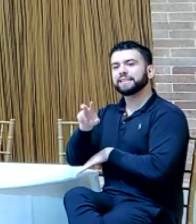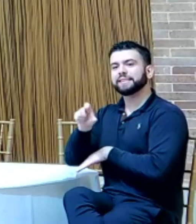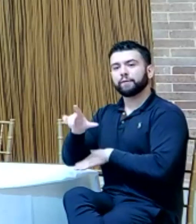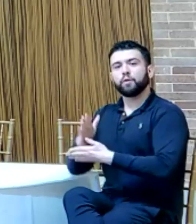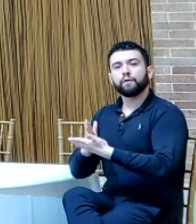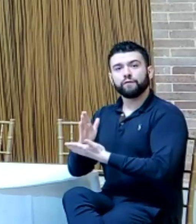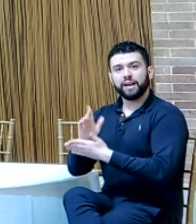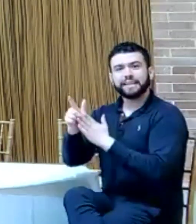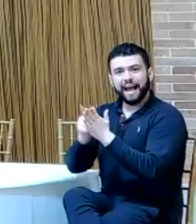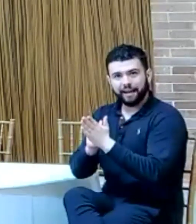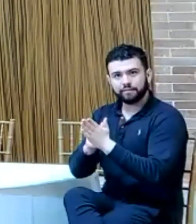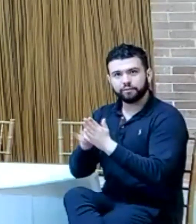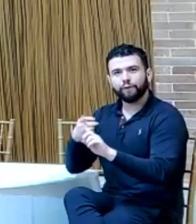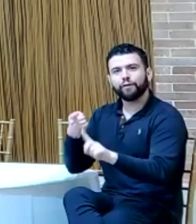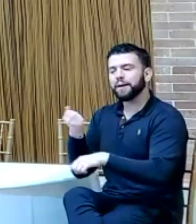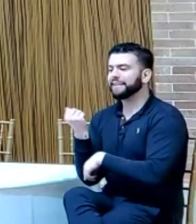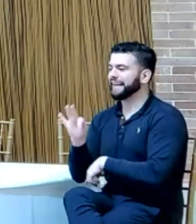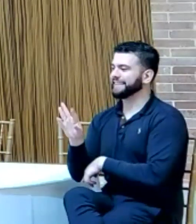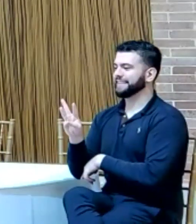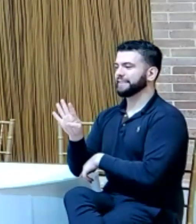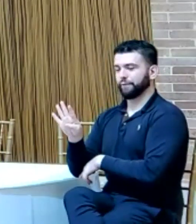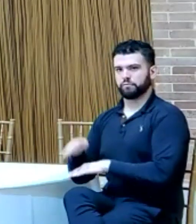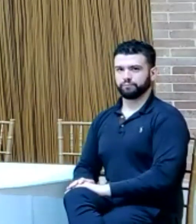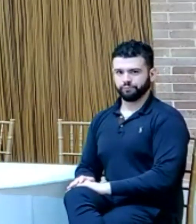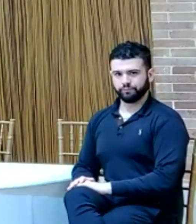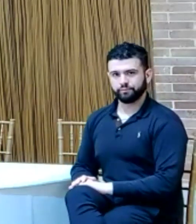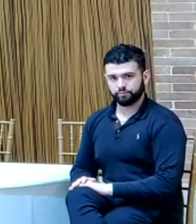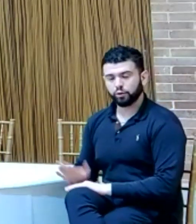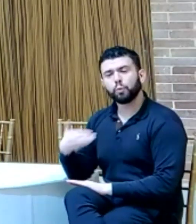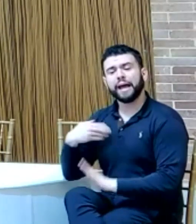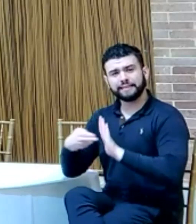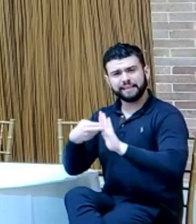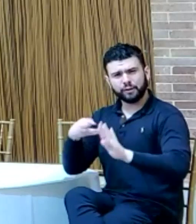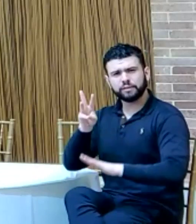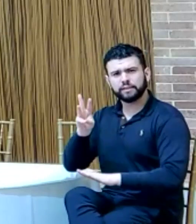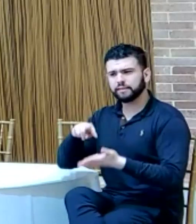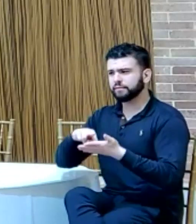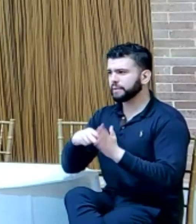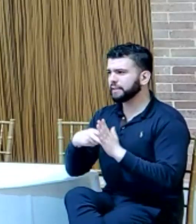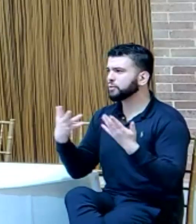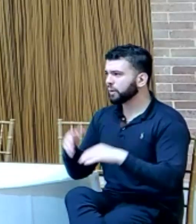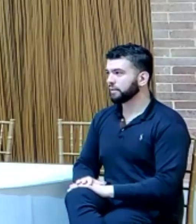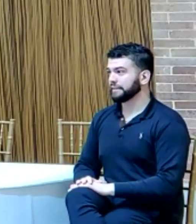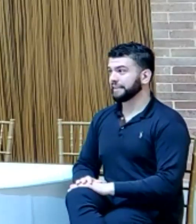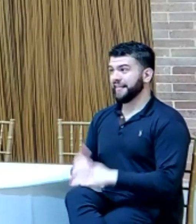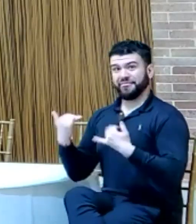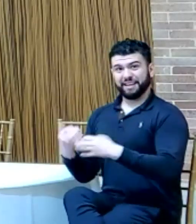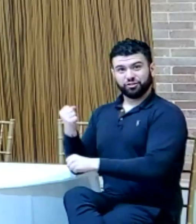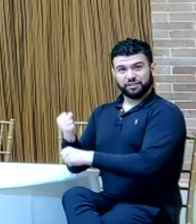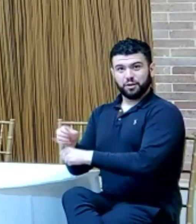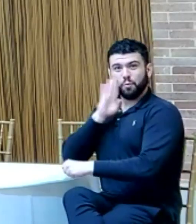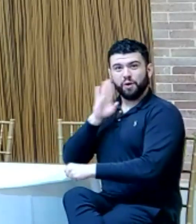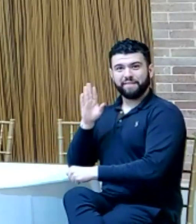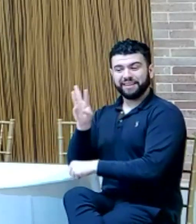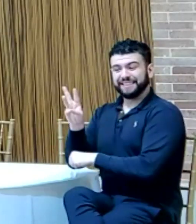even before right we have the 1968 for Housing Act we had title six which is actually turning 60 years old this year and